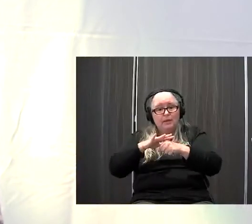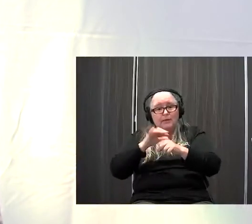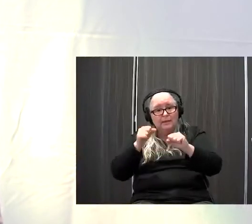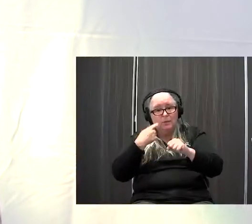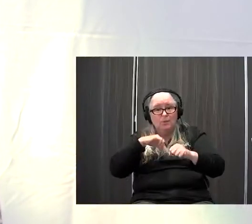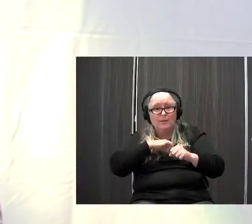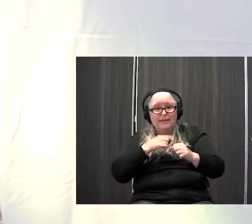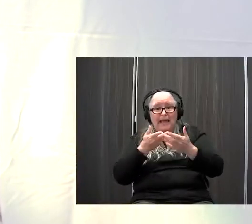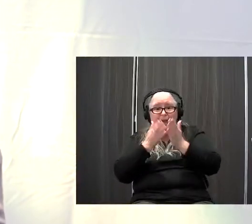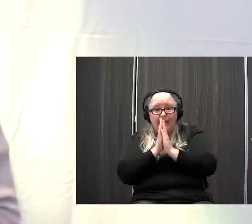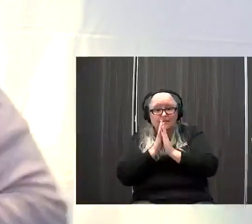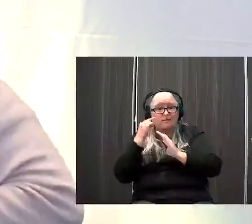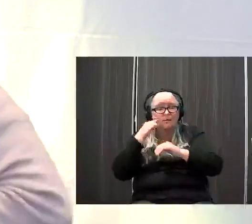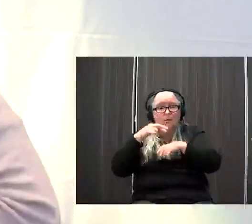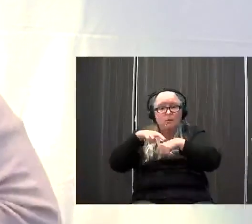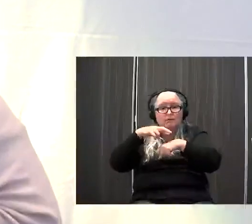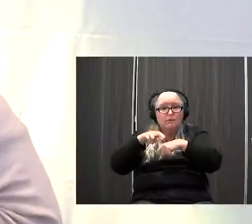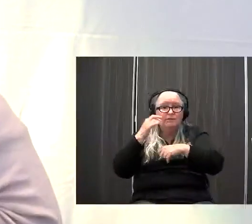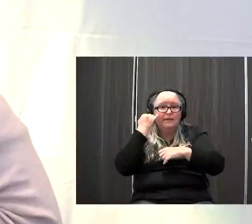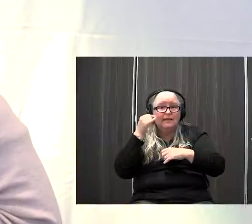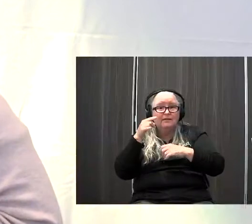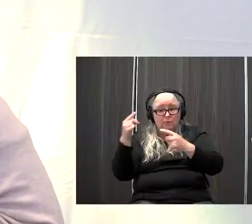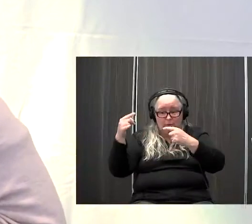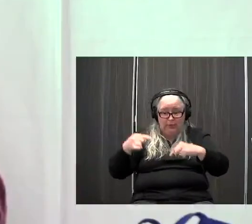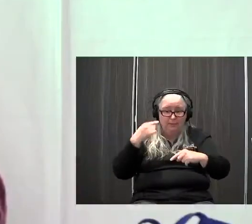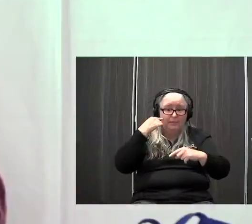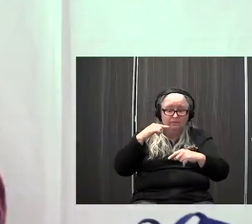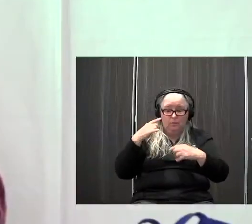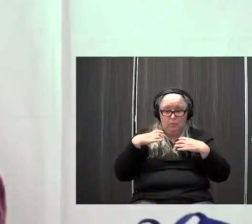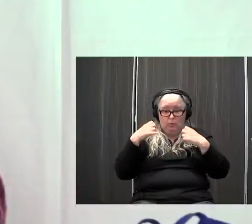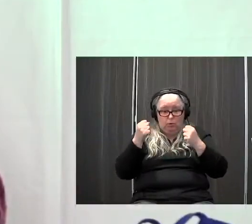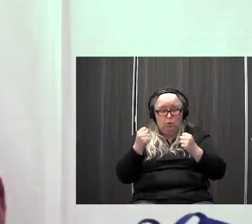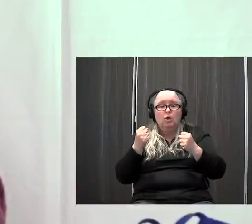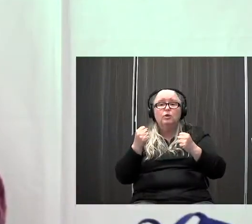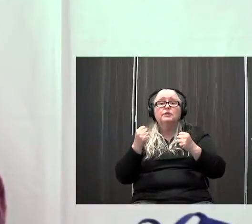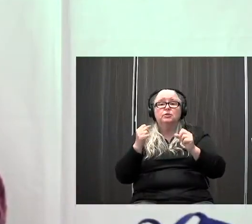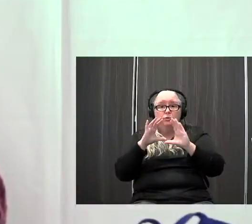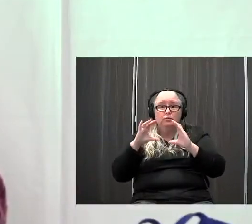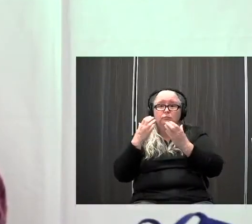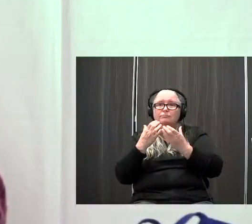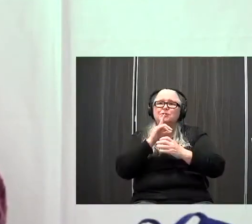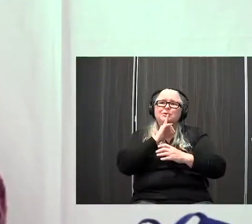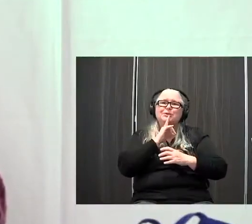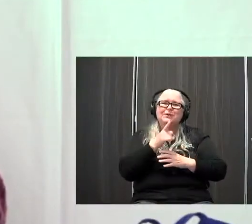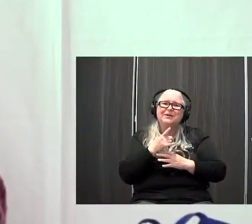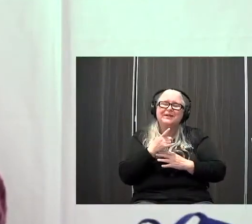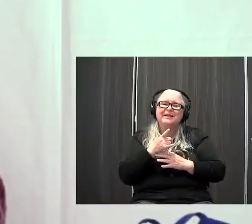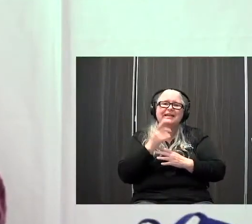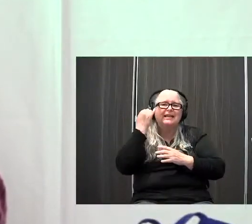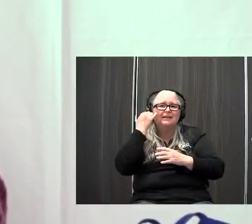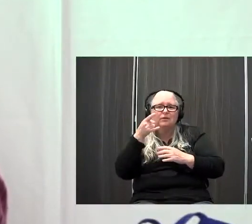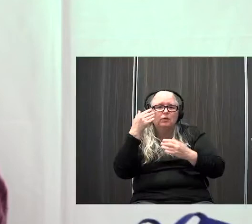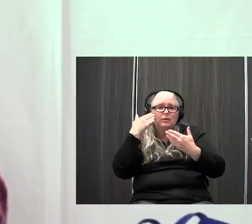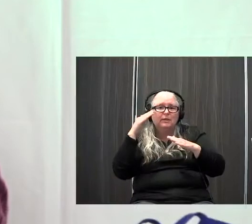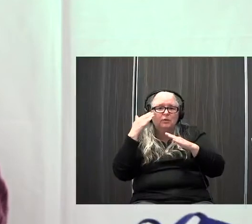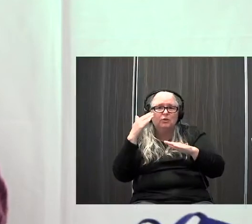in Cincinnati? If you're coming for the charge group, sure. I mean, so what we actually do try to do is even if you didn't know you wanted